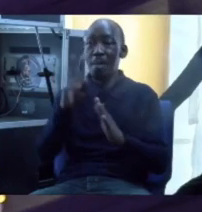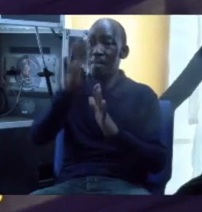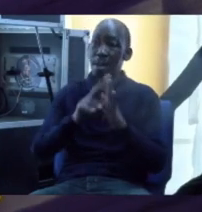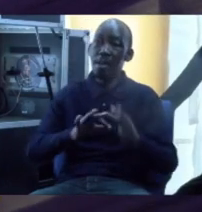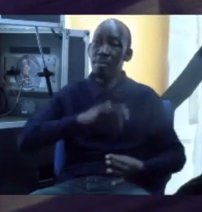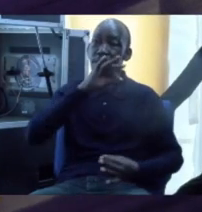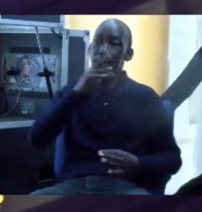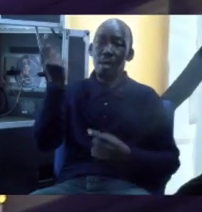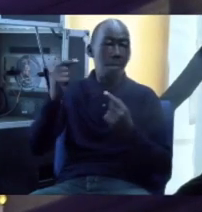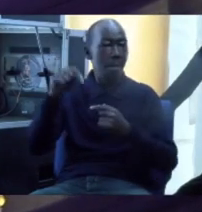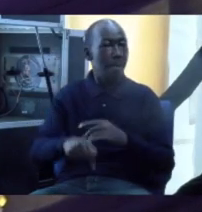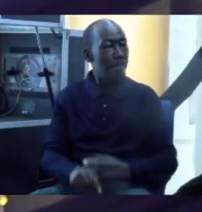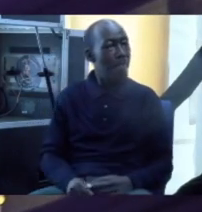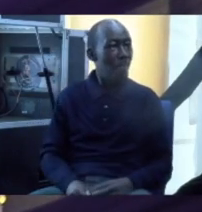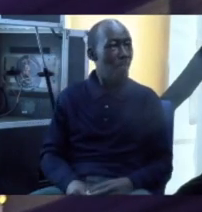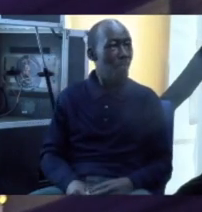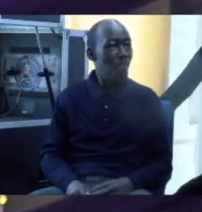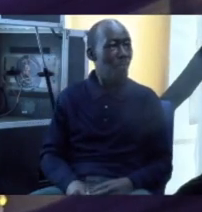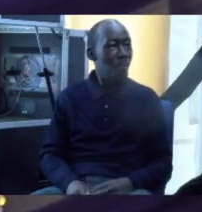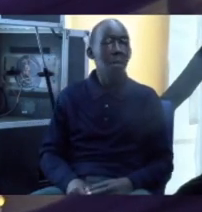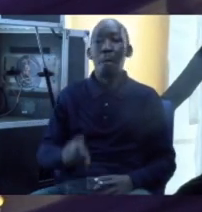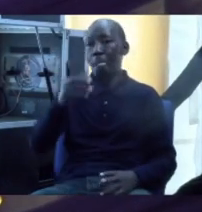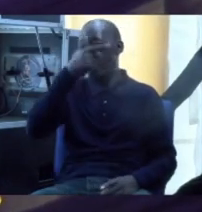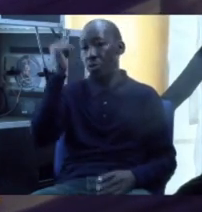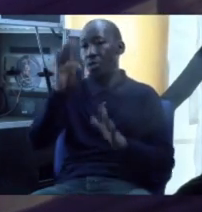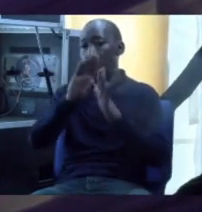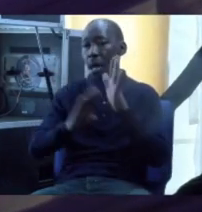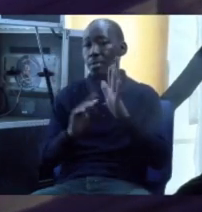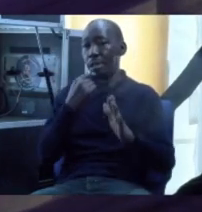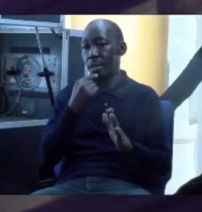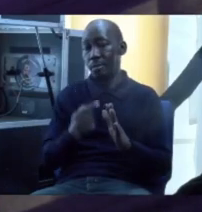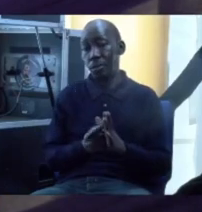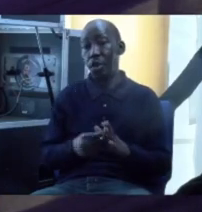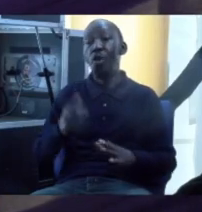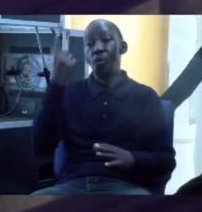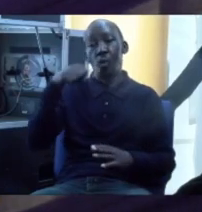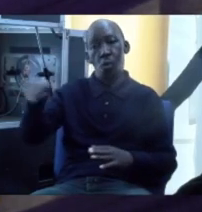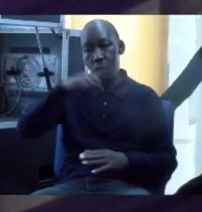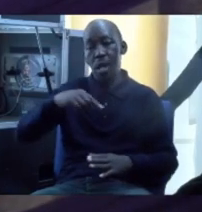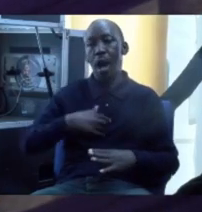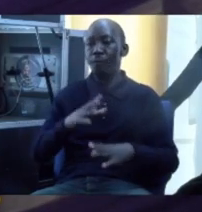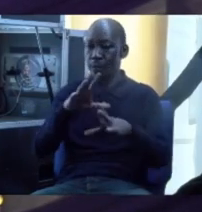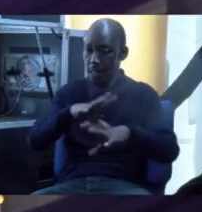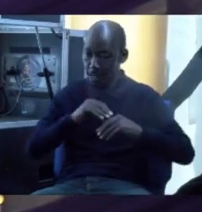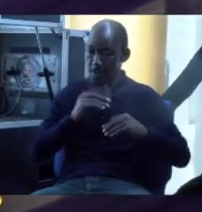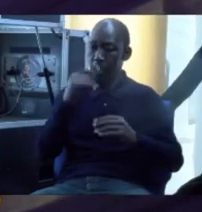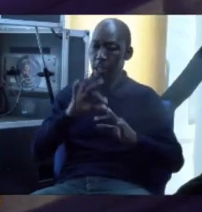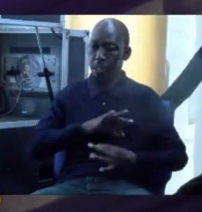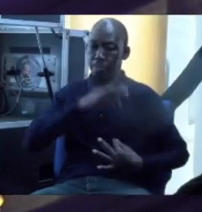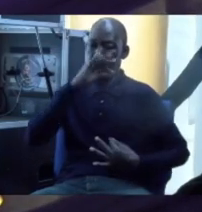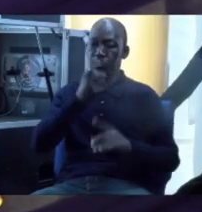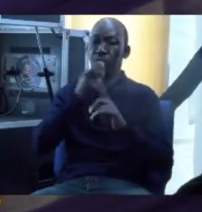now comes in. Hapa ndipo roho anaingia. Because the Bible says, kwa sababu Biblia inasema, for we have received kwa kuwa tumepokea the Spirit from